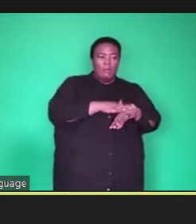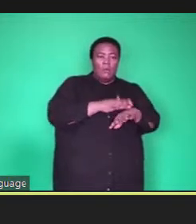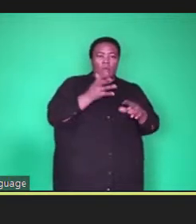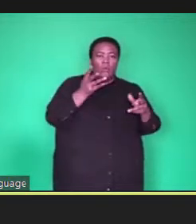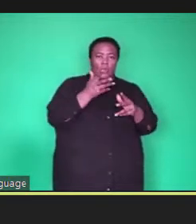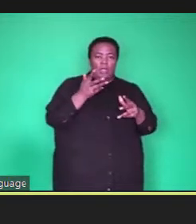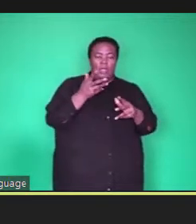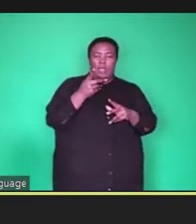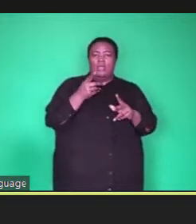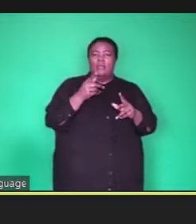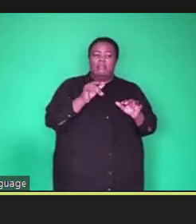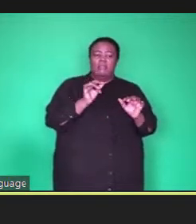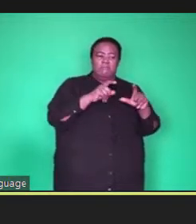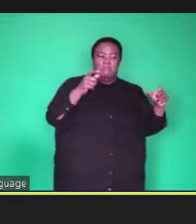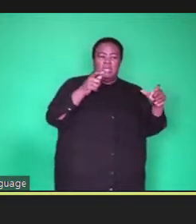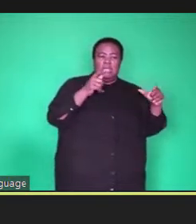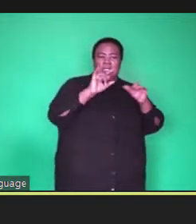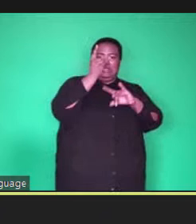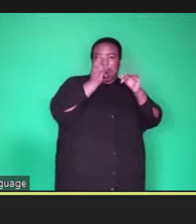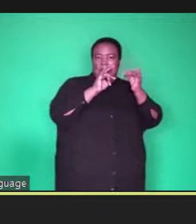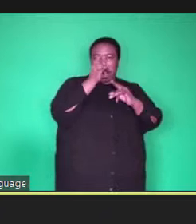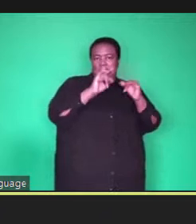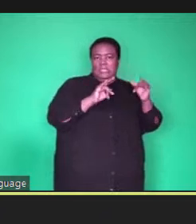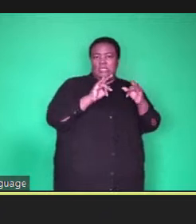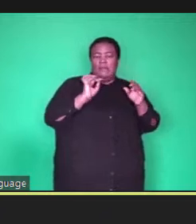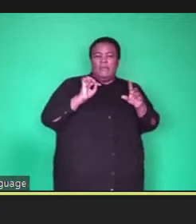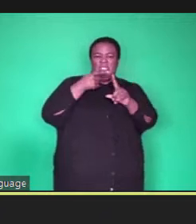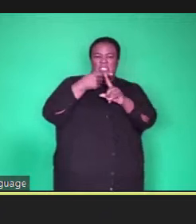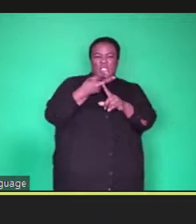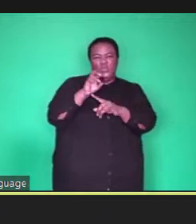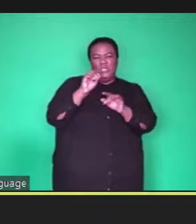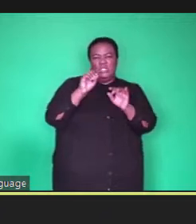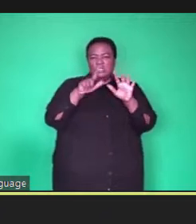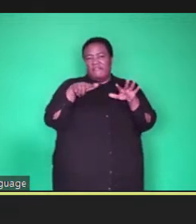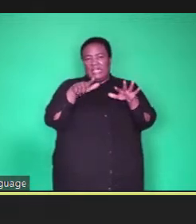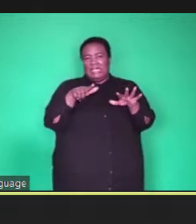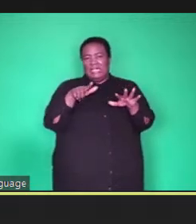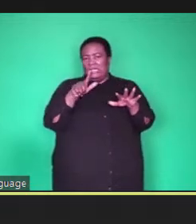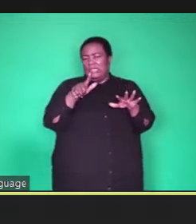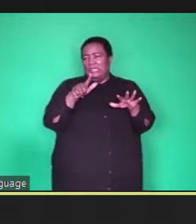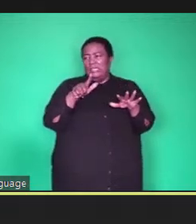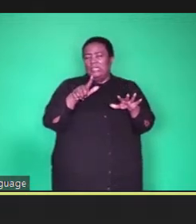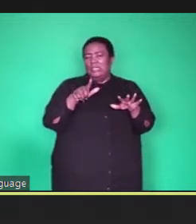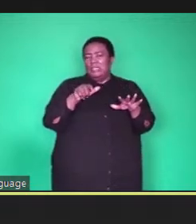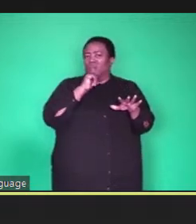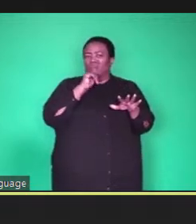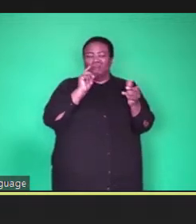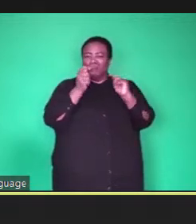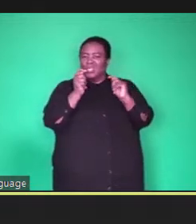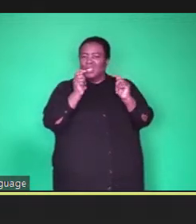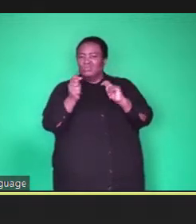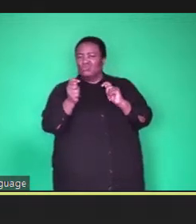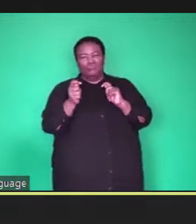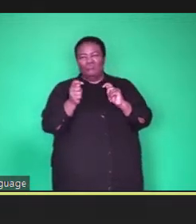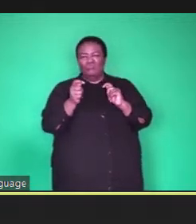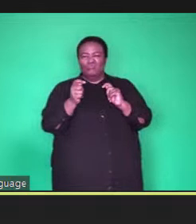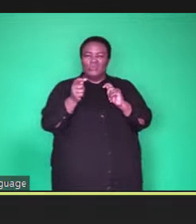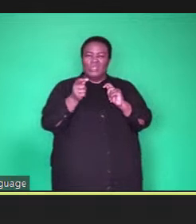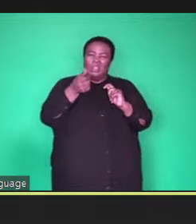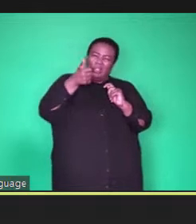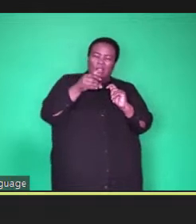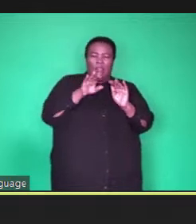yet nevertheless, right up to 2017, not much change, a little rise here, and